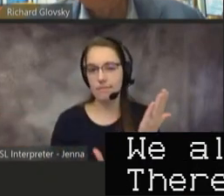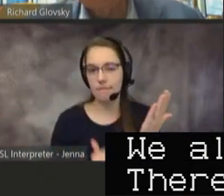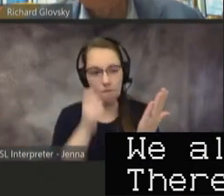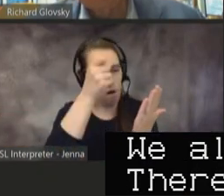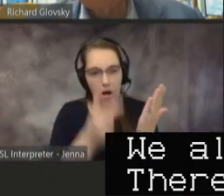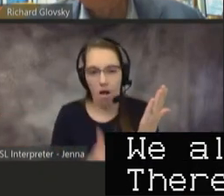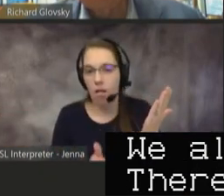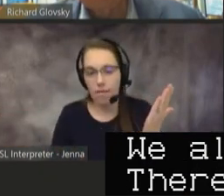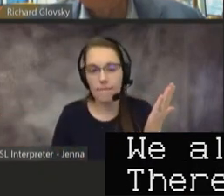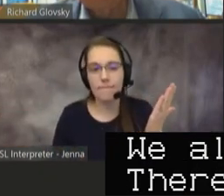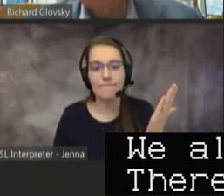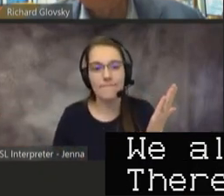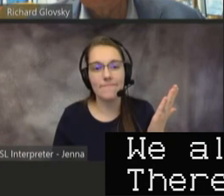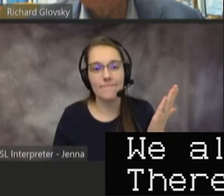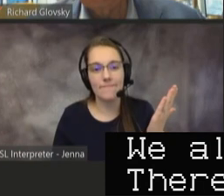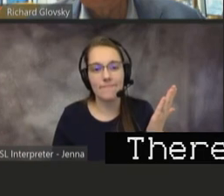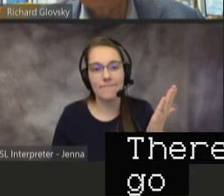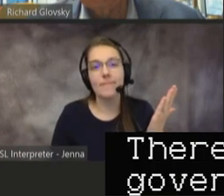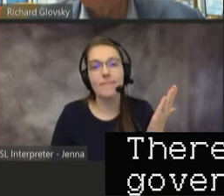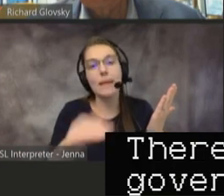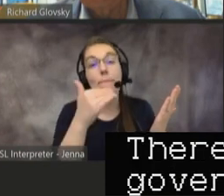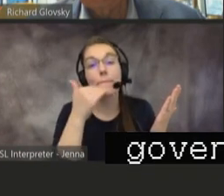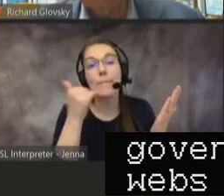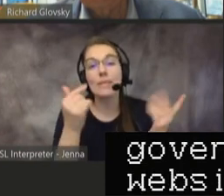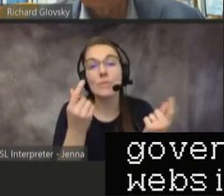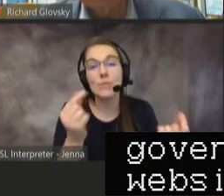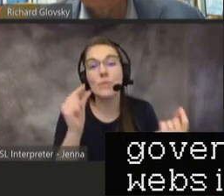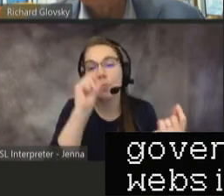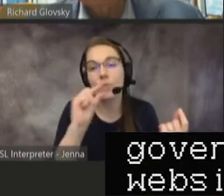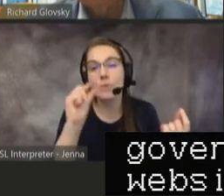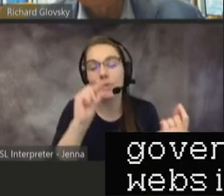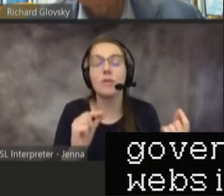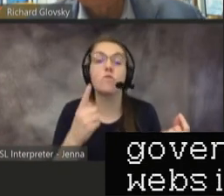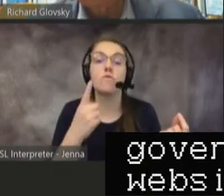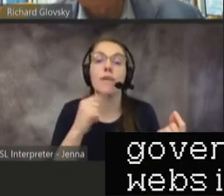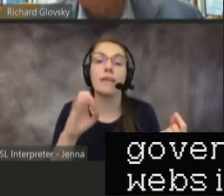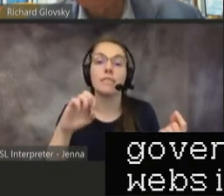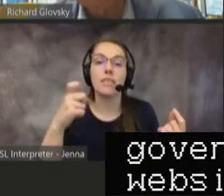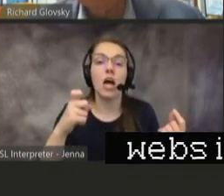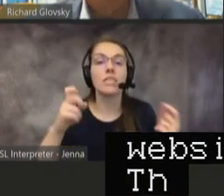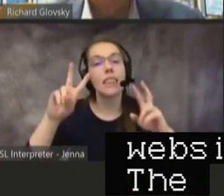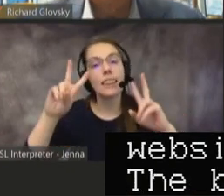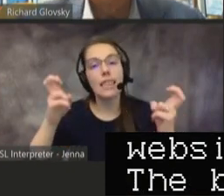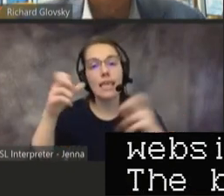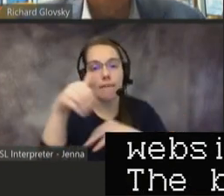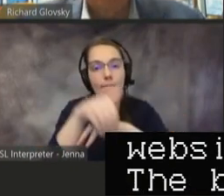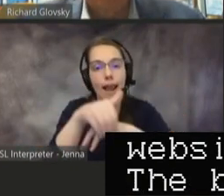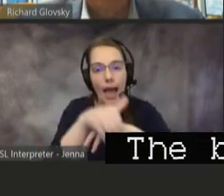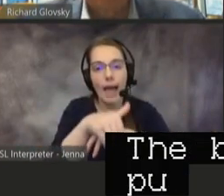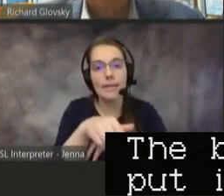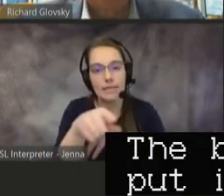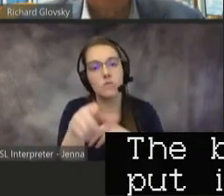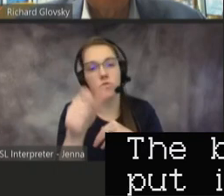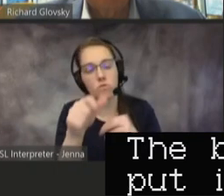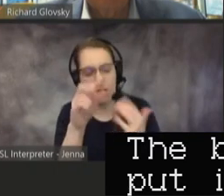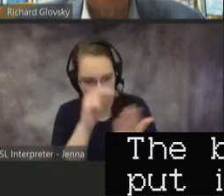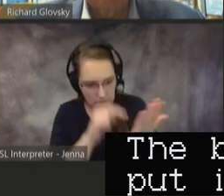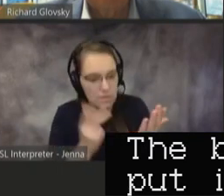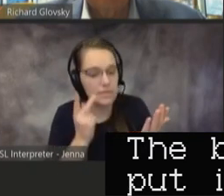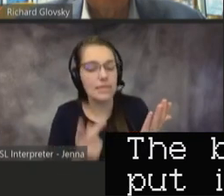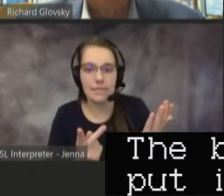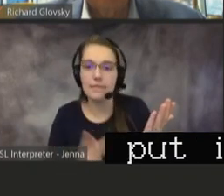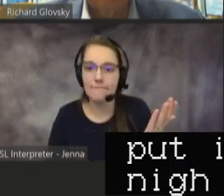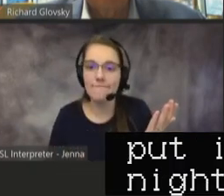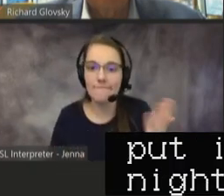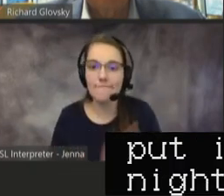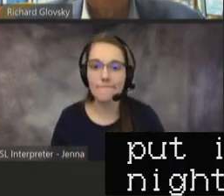to put it into Google Red Sox theme nights, and the link will come up with all of our different different activities throughout the year.